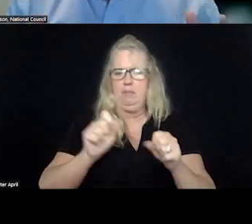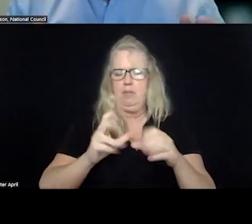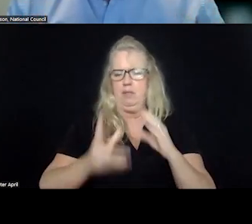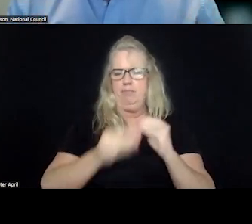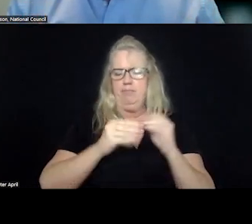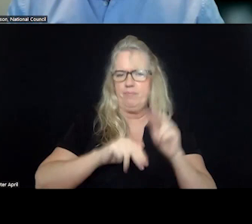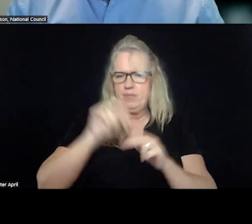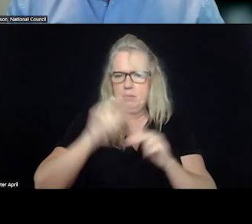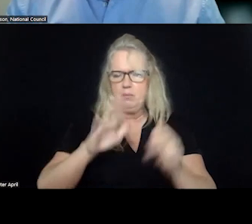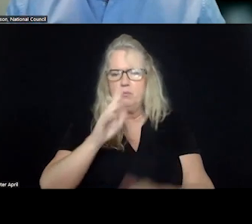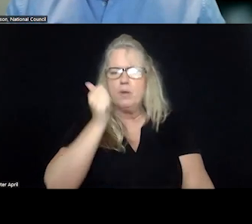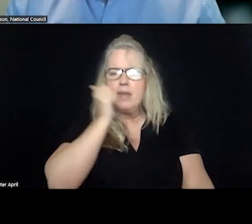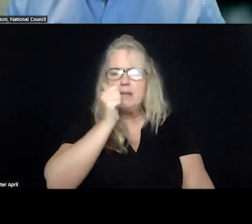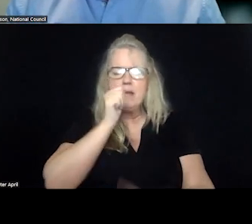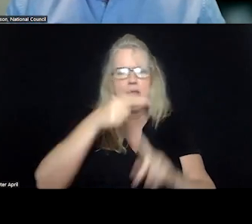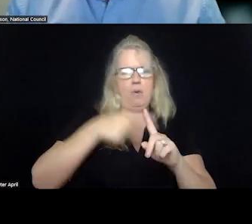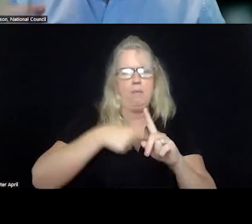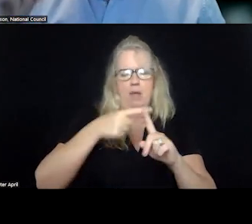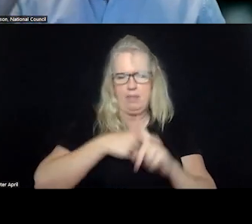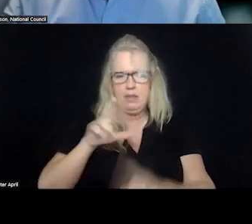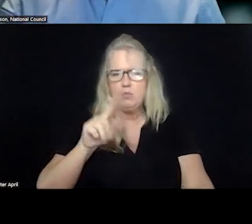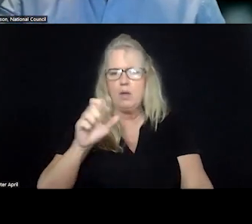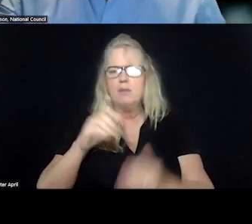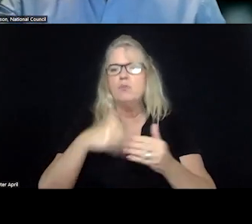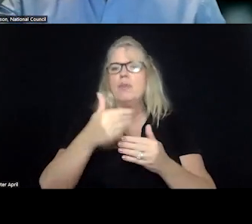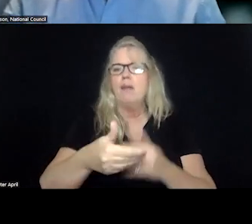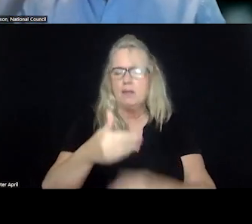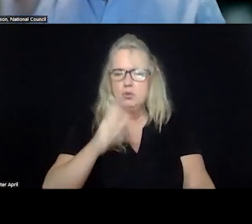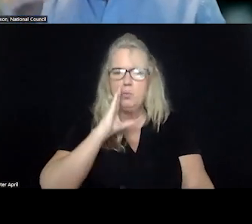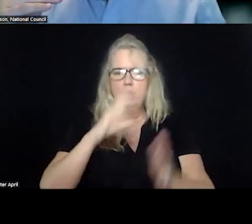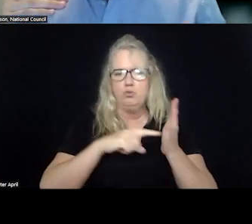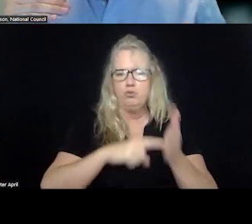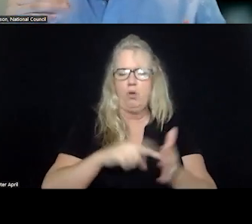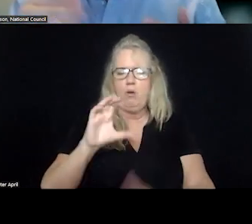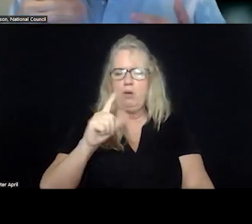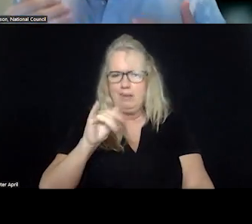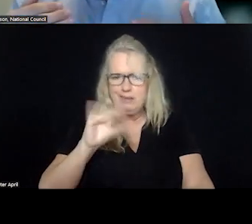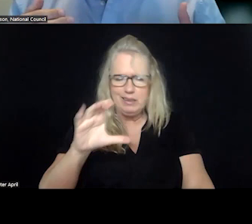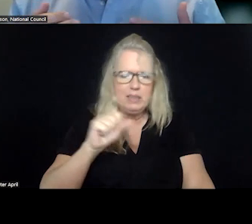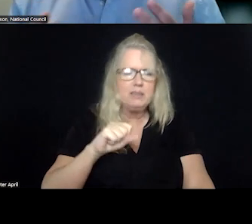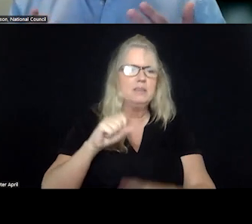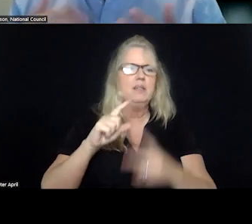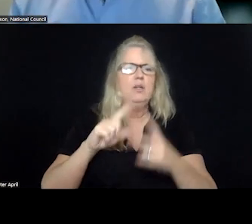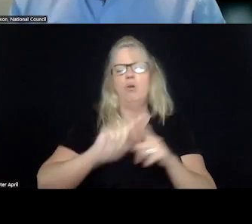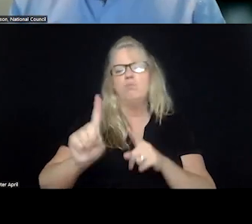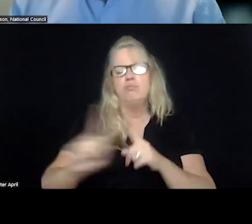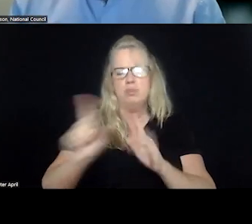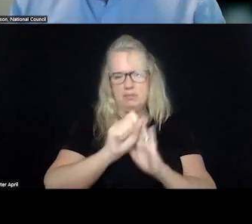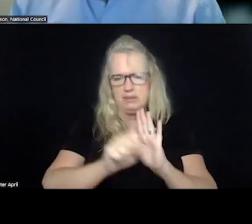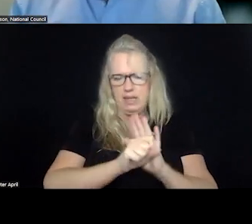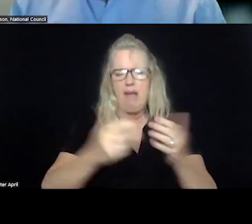that daily or monthly rate. So the next slide we're looking at that clinics or that states rather now have